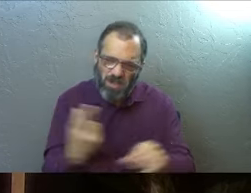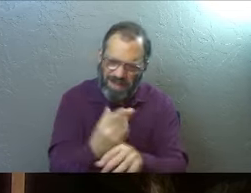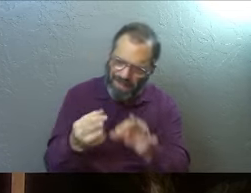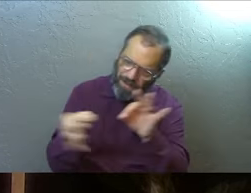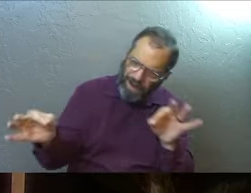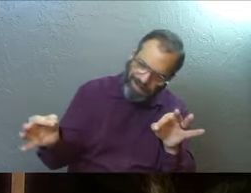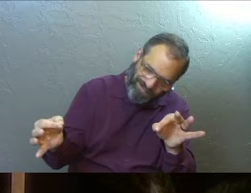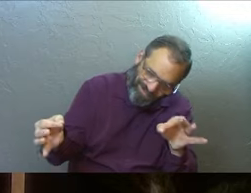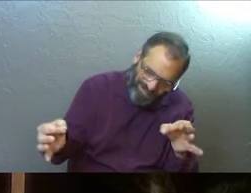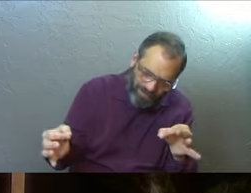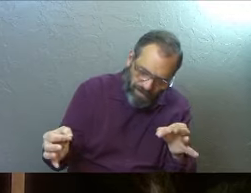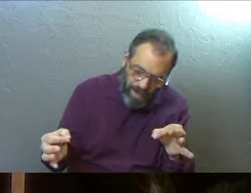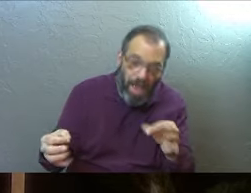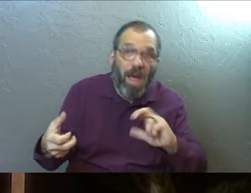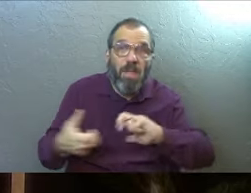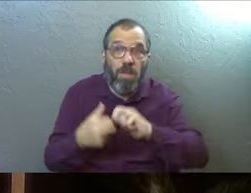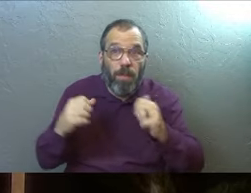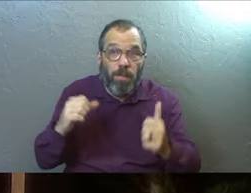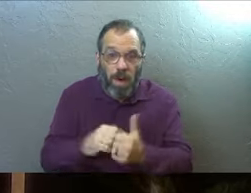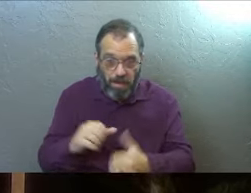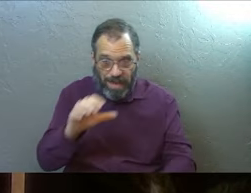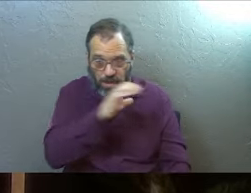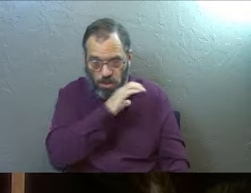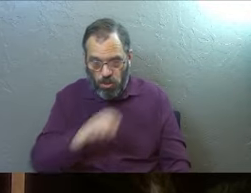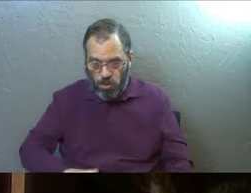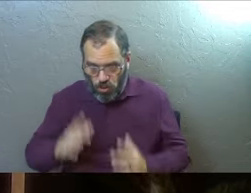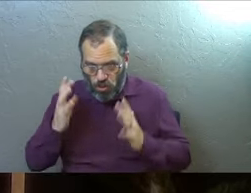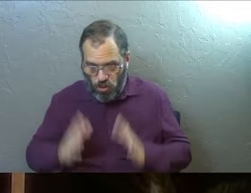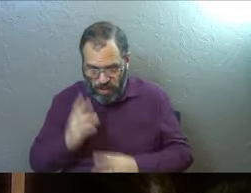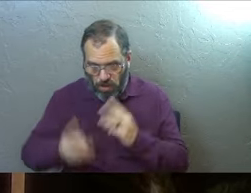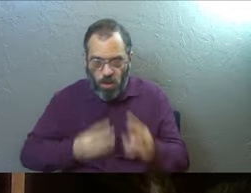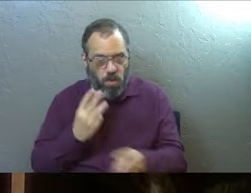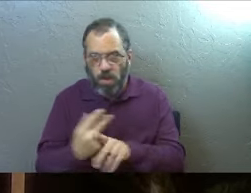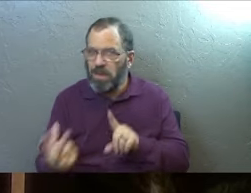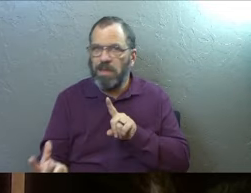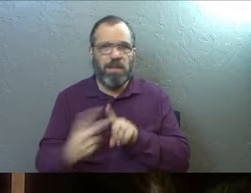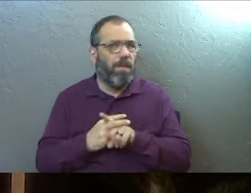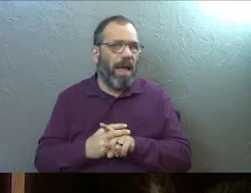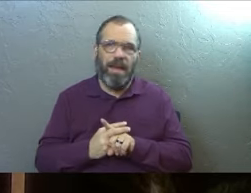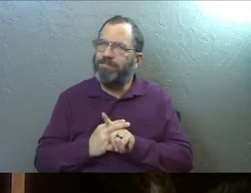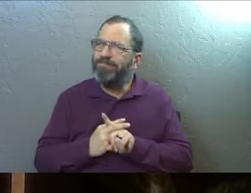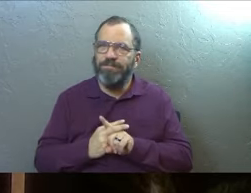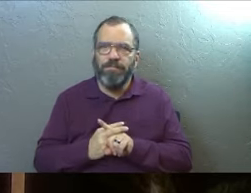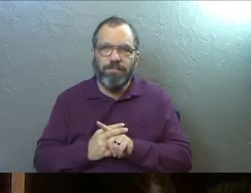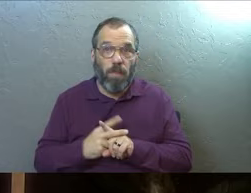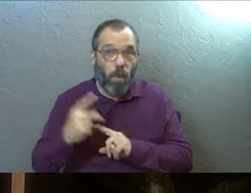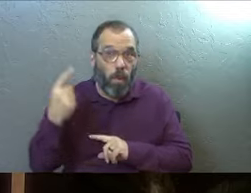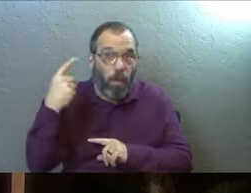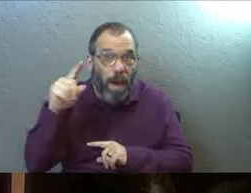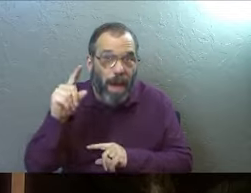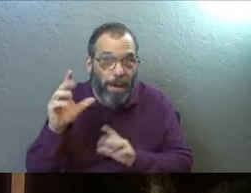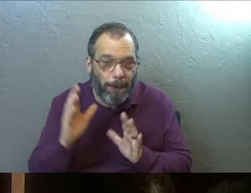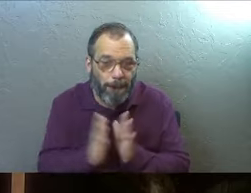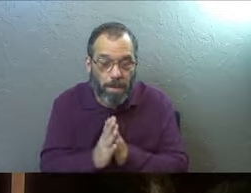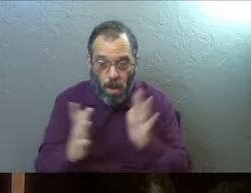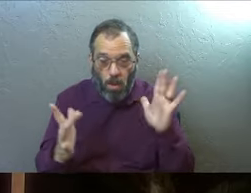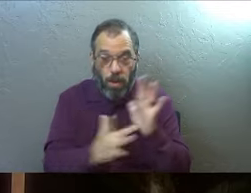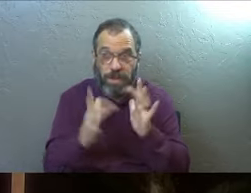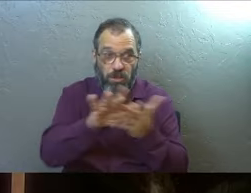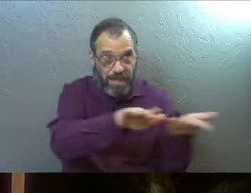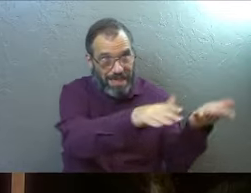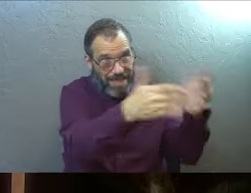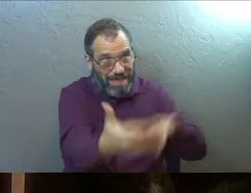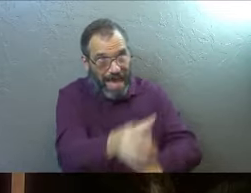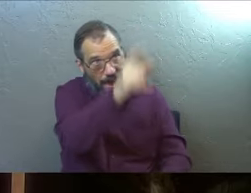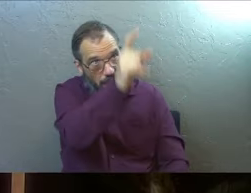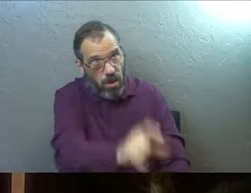kind of phrasing. The problem is in the Christian world, that doesn't apply. Why? Because when Jesus died